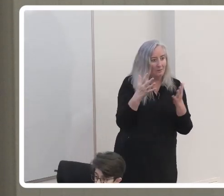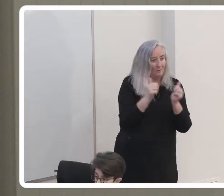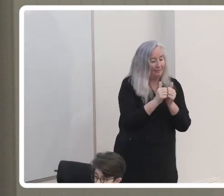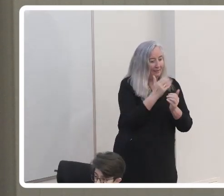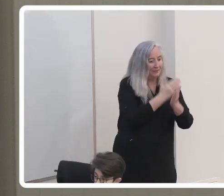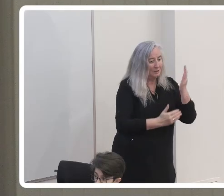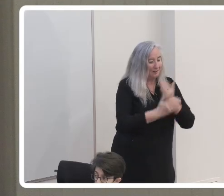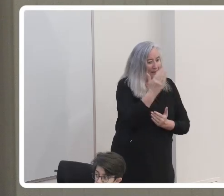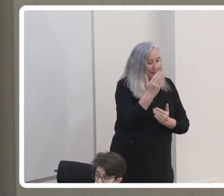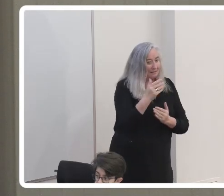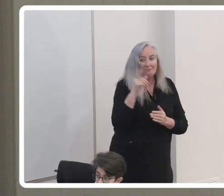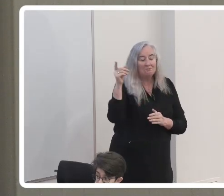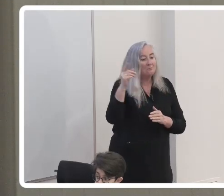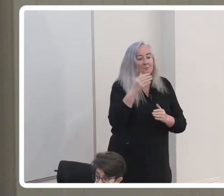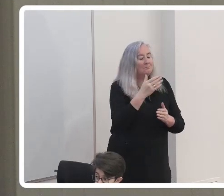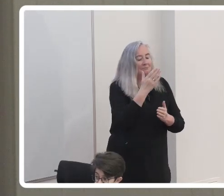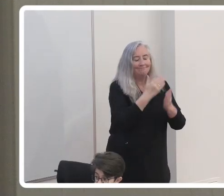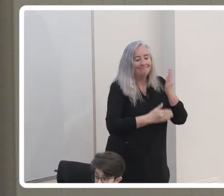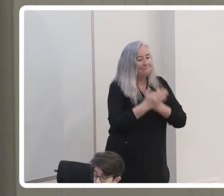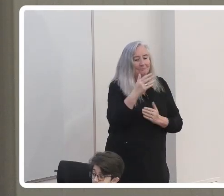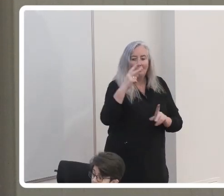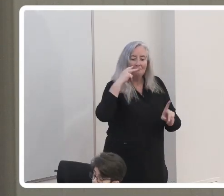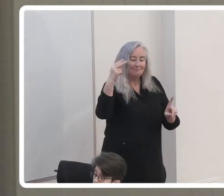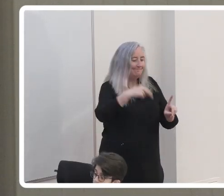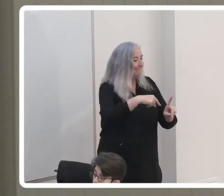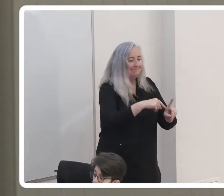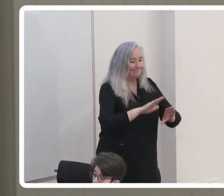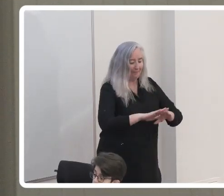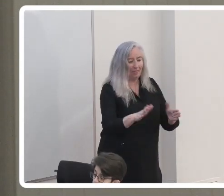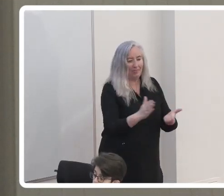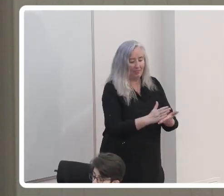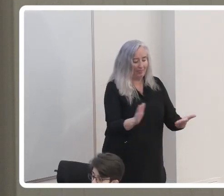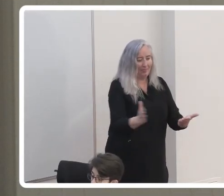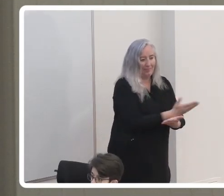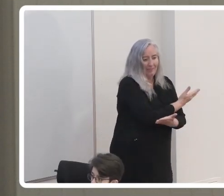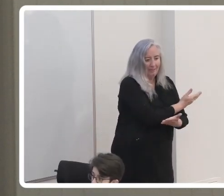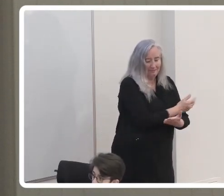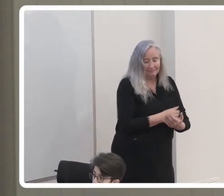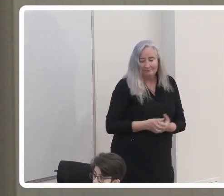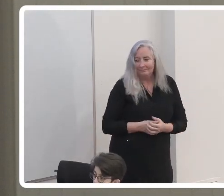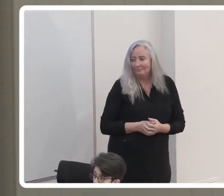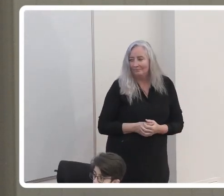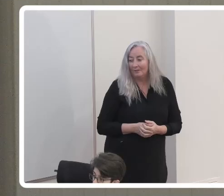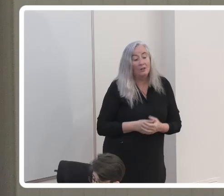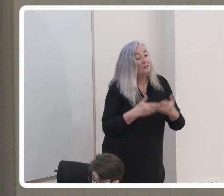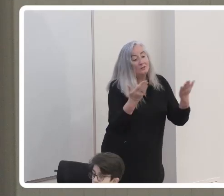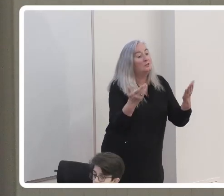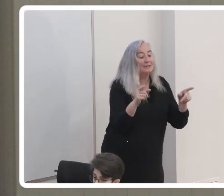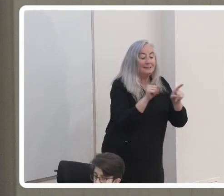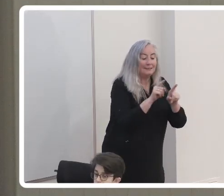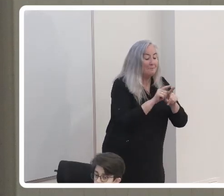state has largely overlooked, to say the least, despite its ratification of, for instance, CEDA and